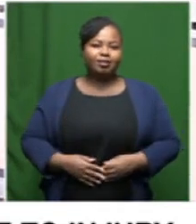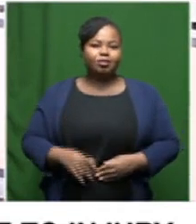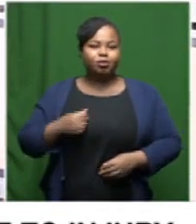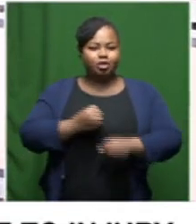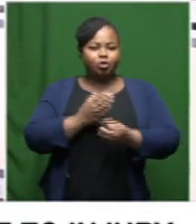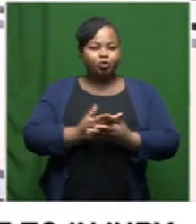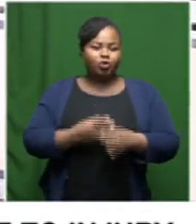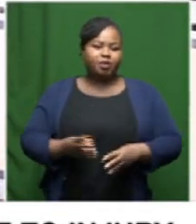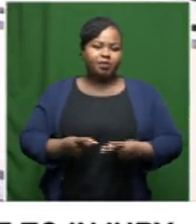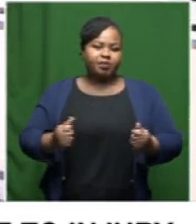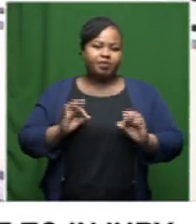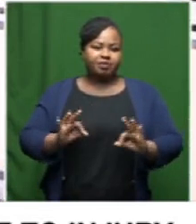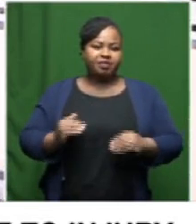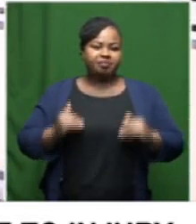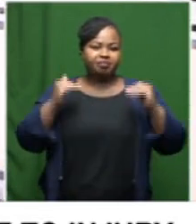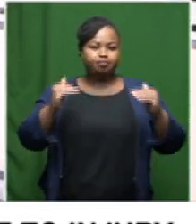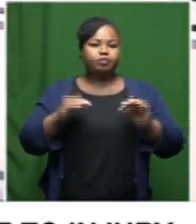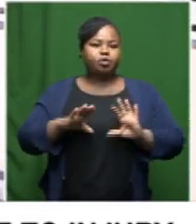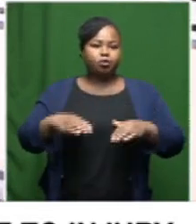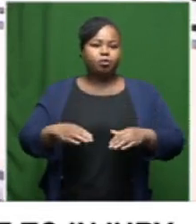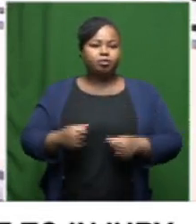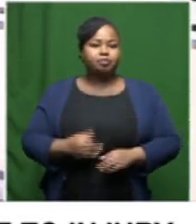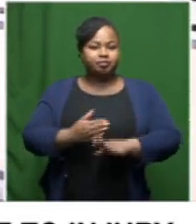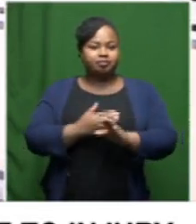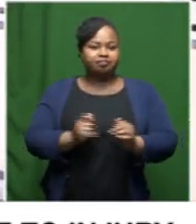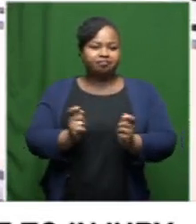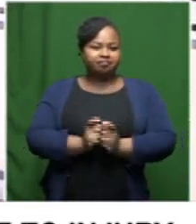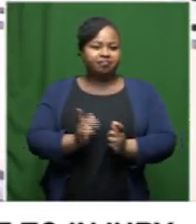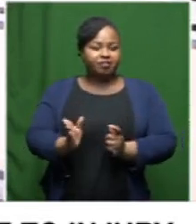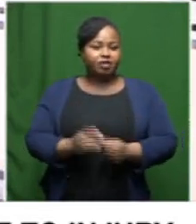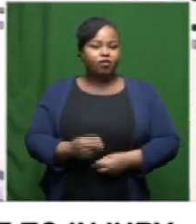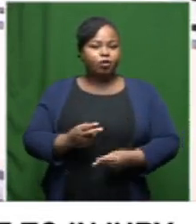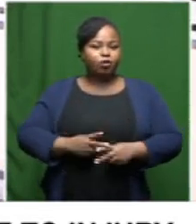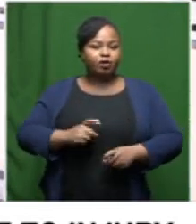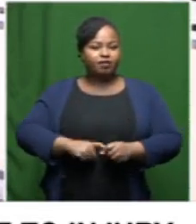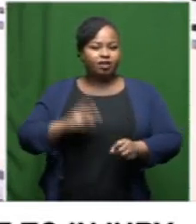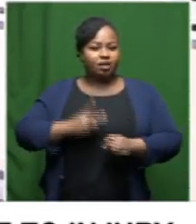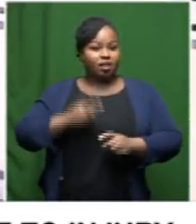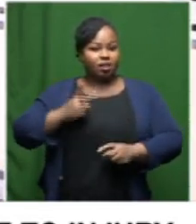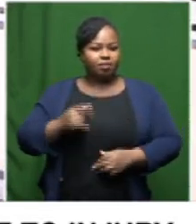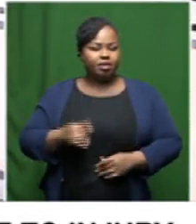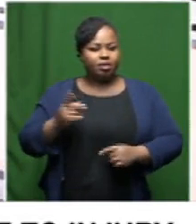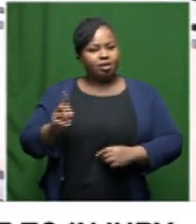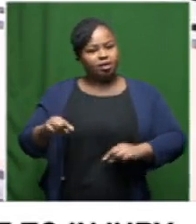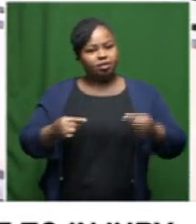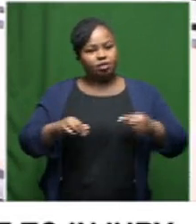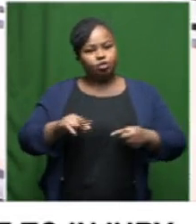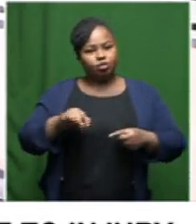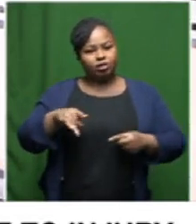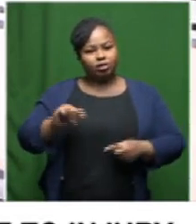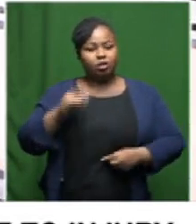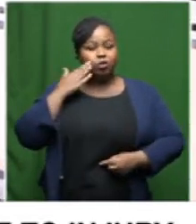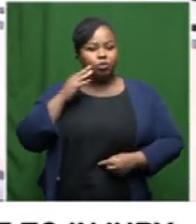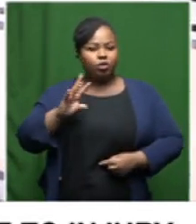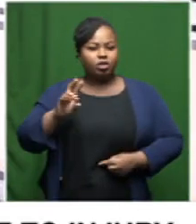in the preliminary stages and advance top of the group to the knockout stage, setting up a quarterfinal showdown against Tunisia